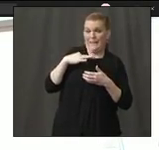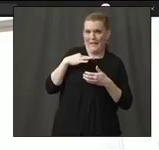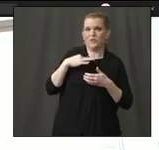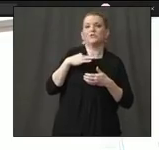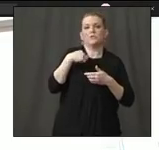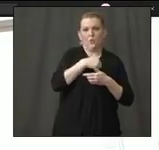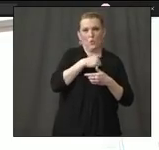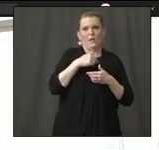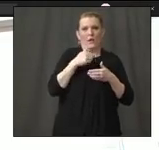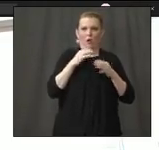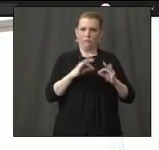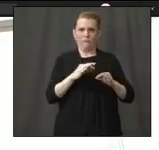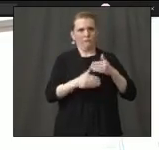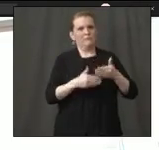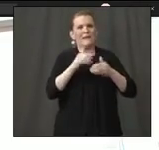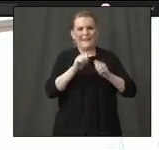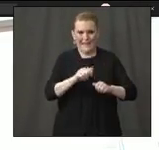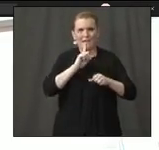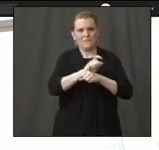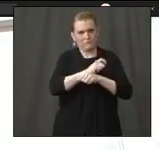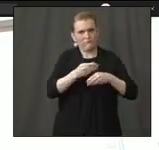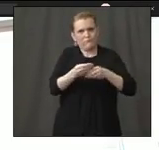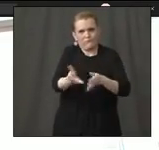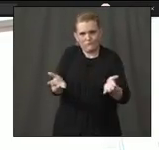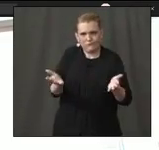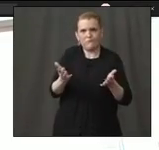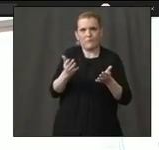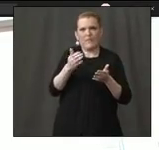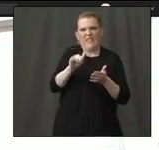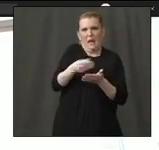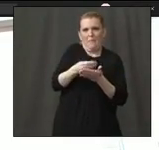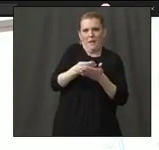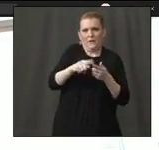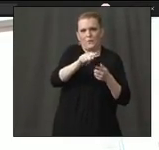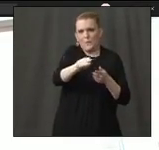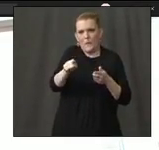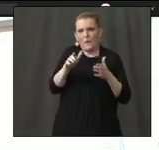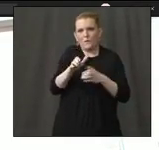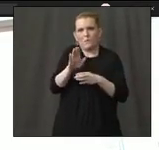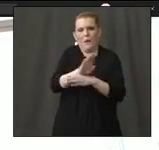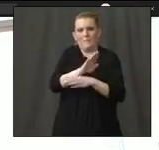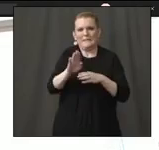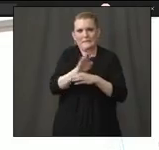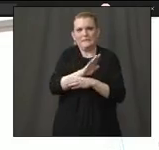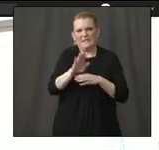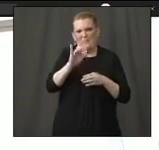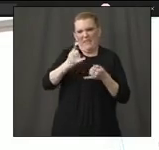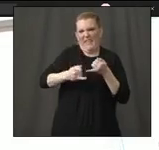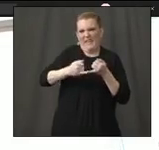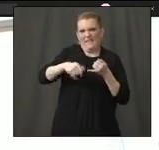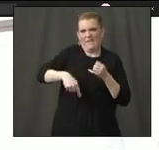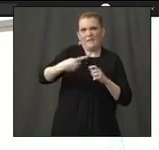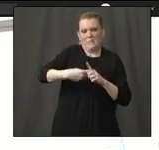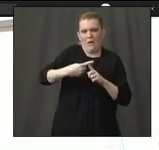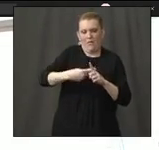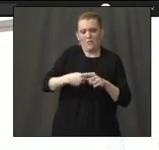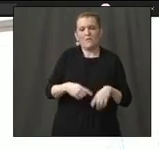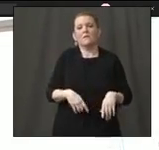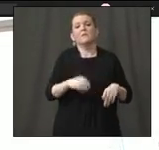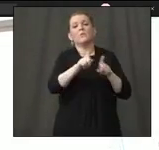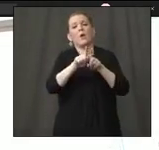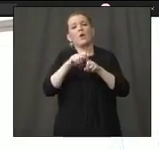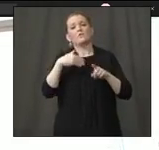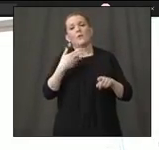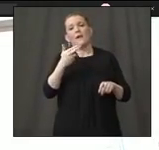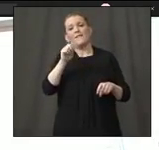approved for those loans by the end of the month. We have our HEDCO Minority Business Initiative, which is the access to a line